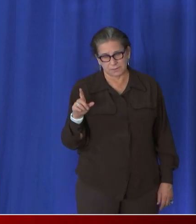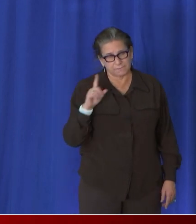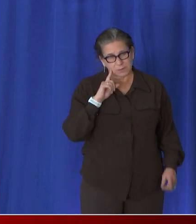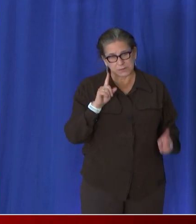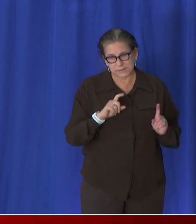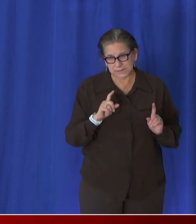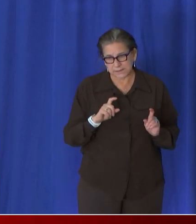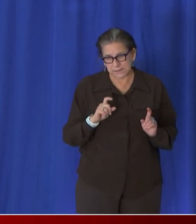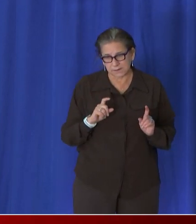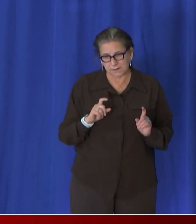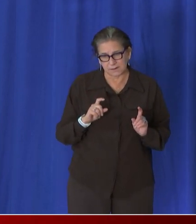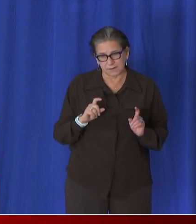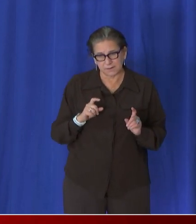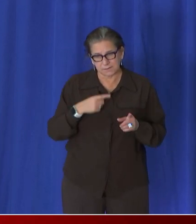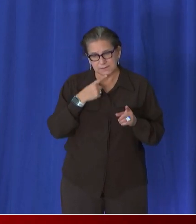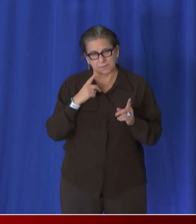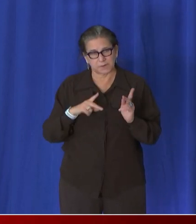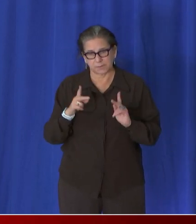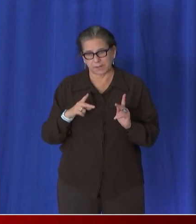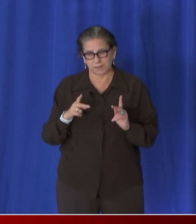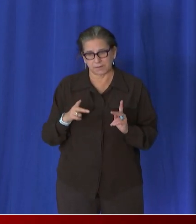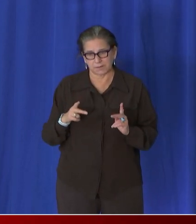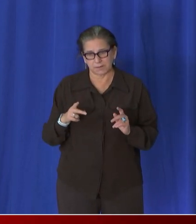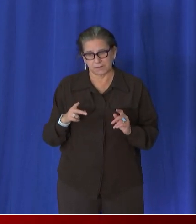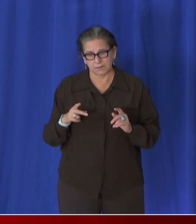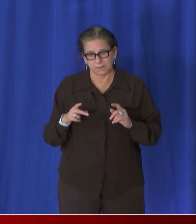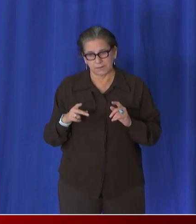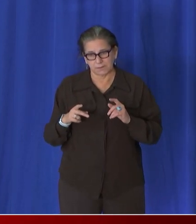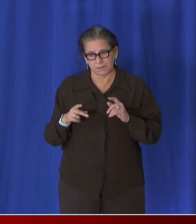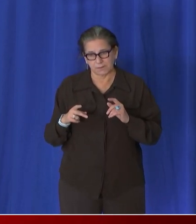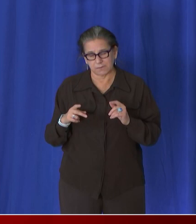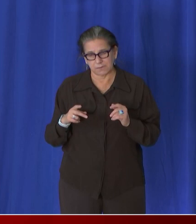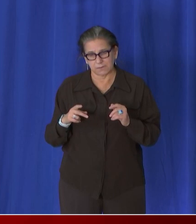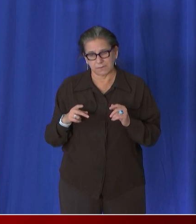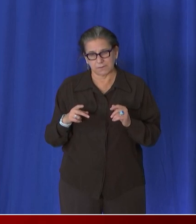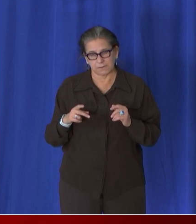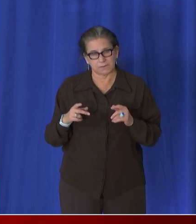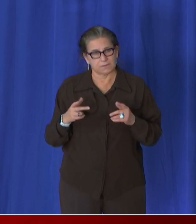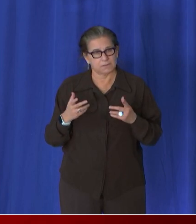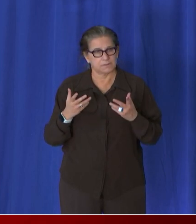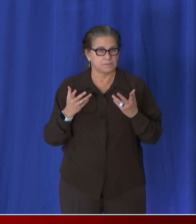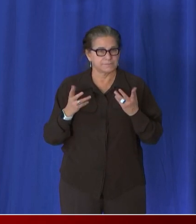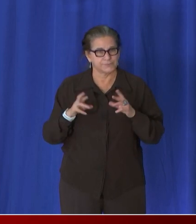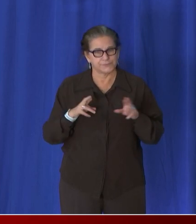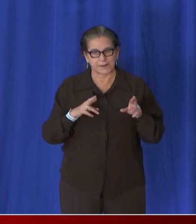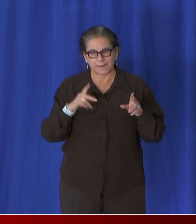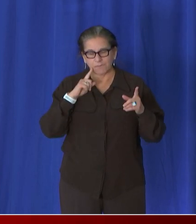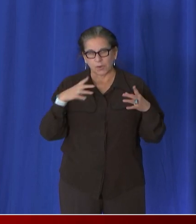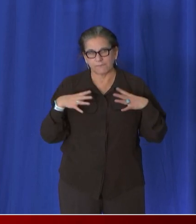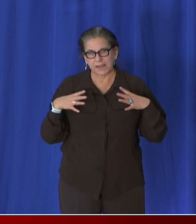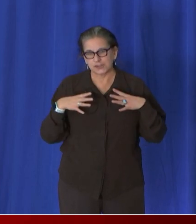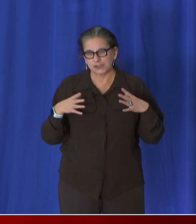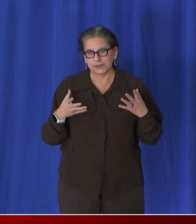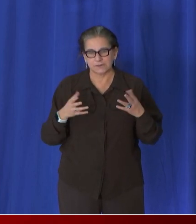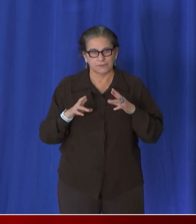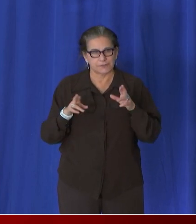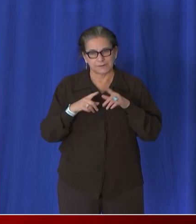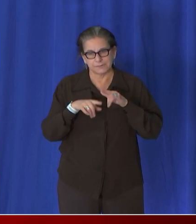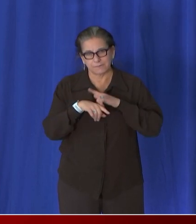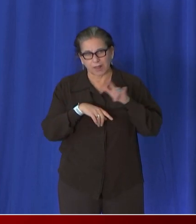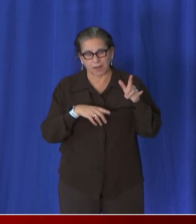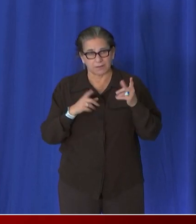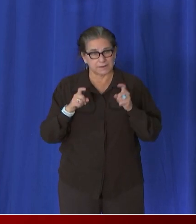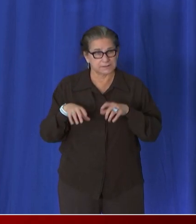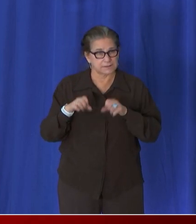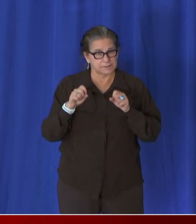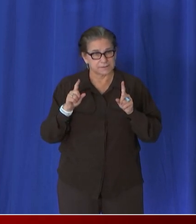maybe standing in line and pondering their options as we get closer to the holidays? Yeah, thank you for the question. And we know people have been taking